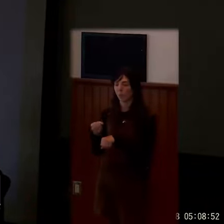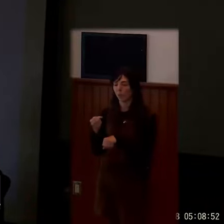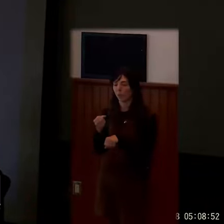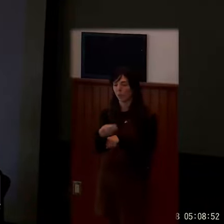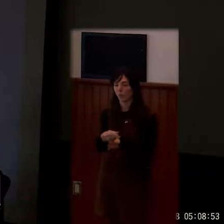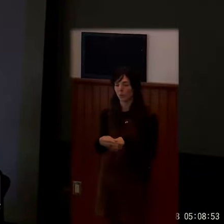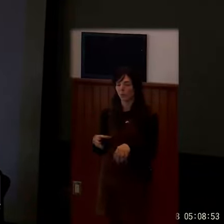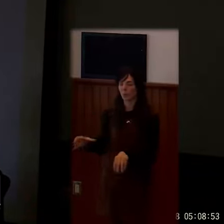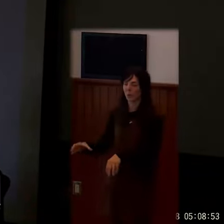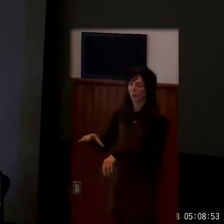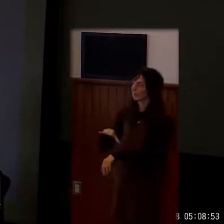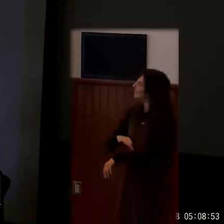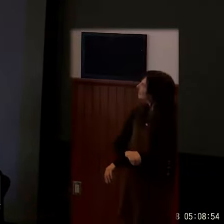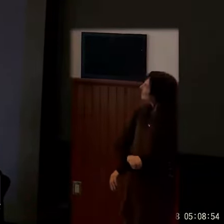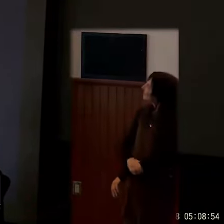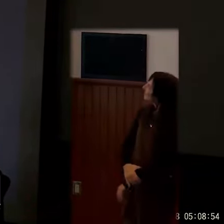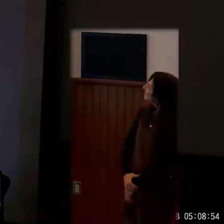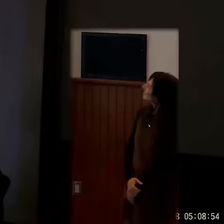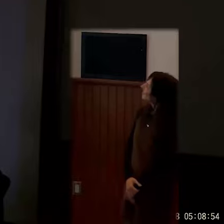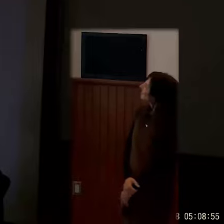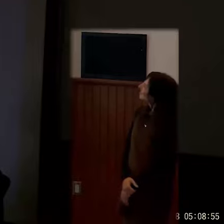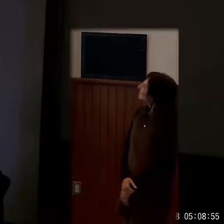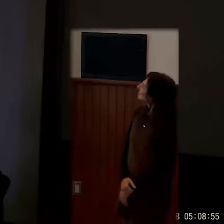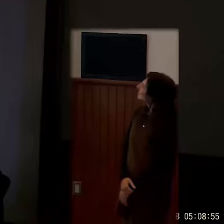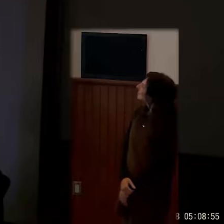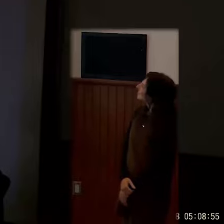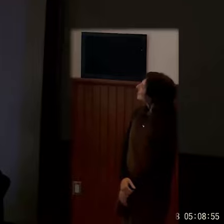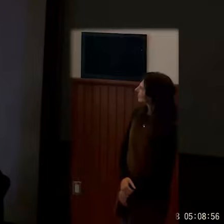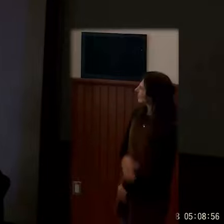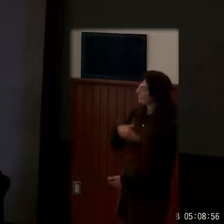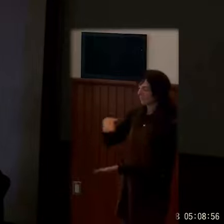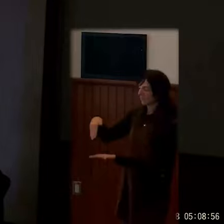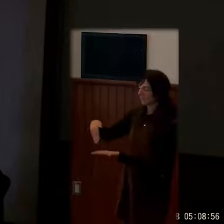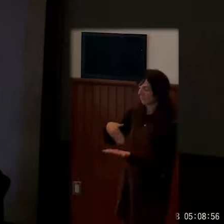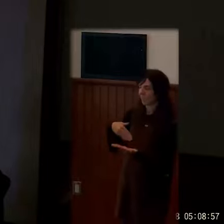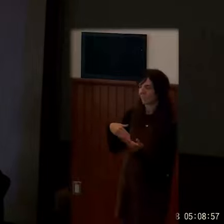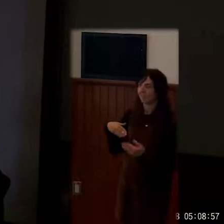Reiko attaches the robot arm to her right arm, picking up e-trash.